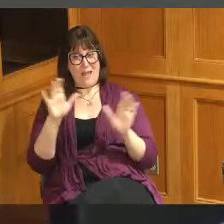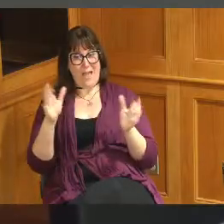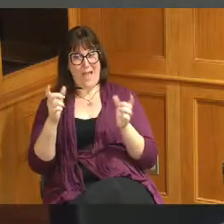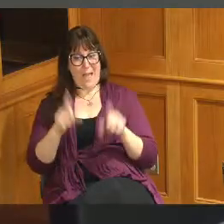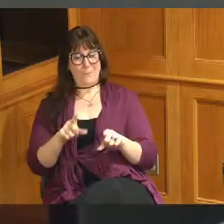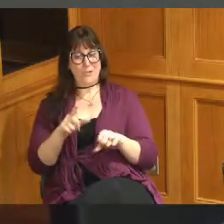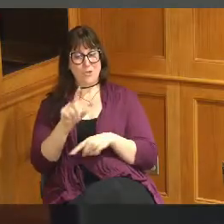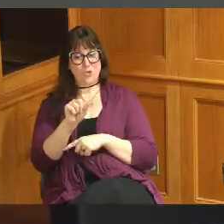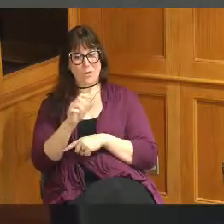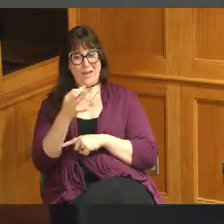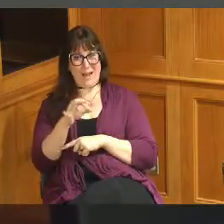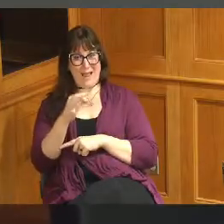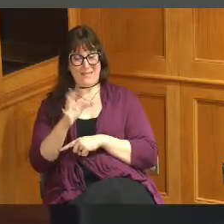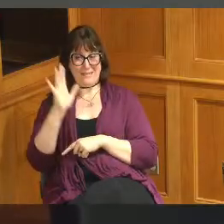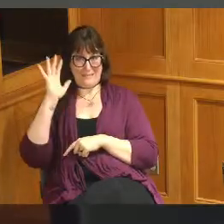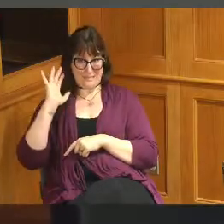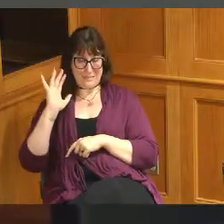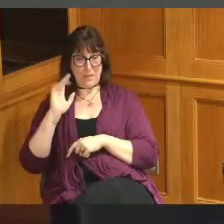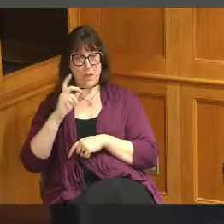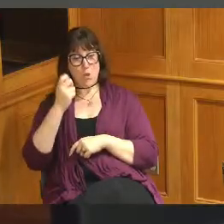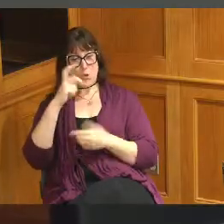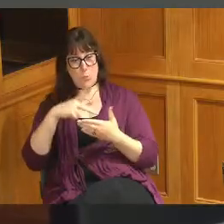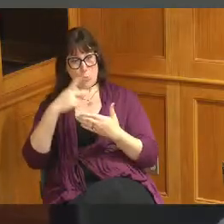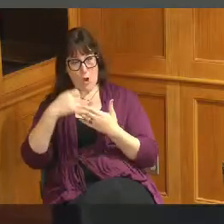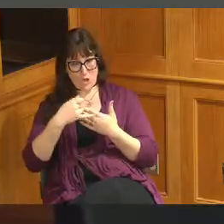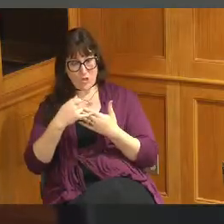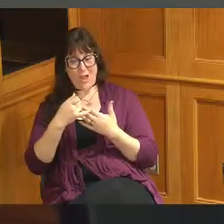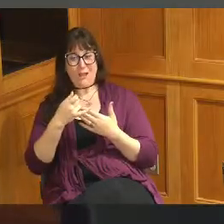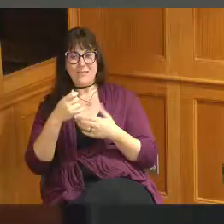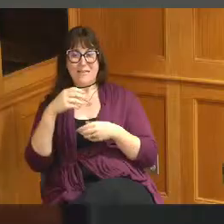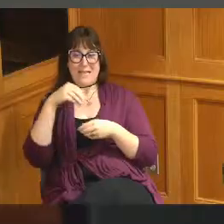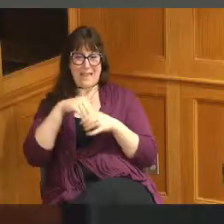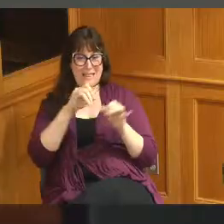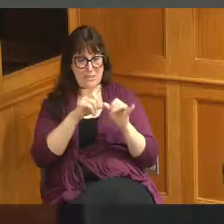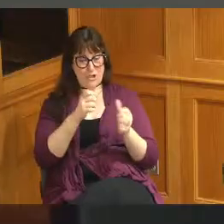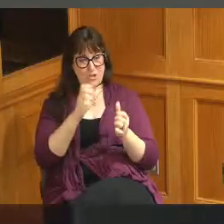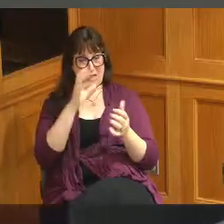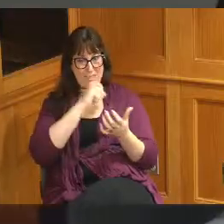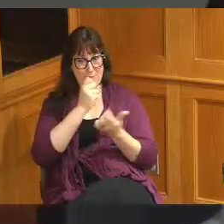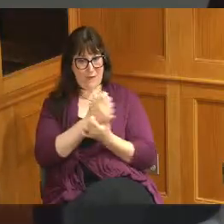2019. The project is actually within engineers' estimates, et cetera,